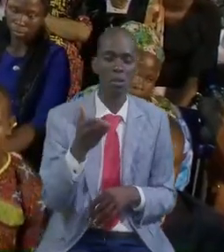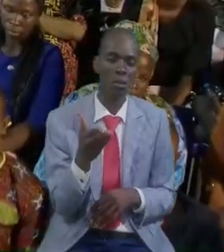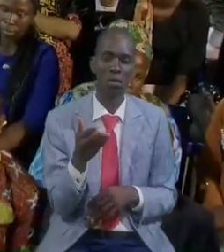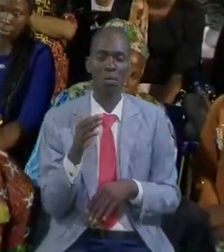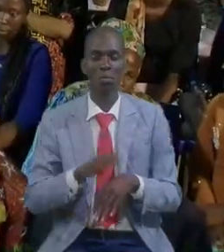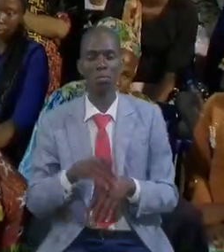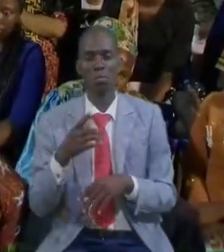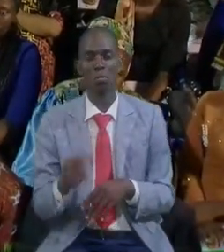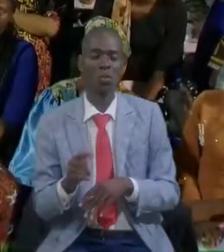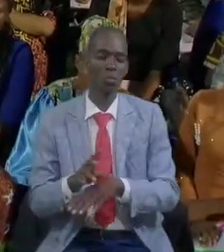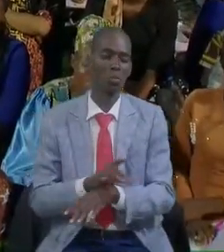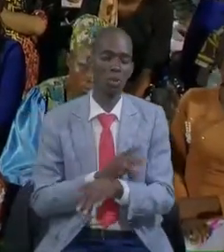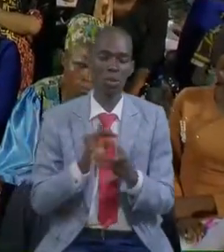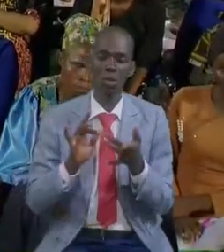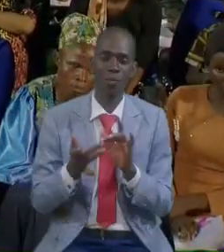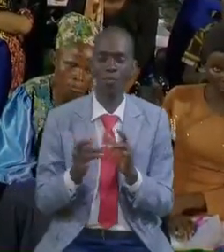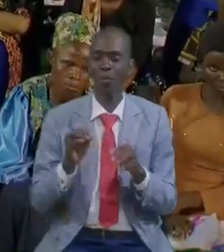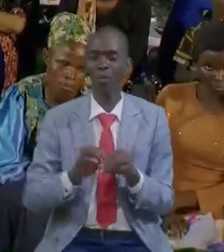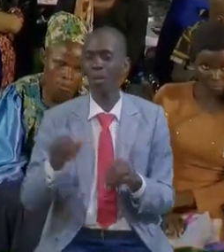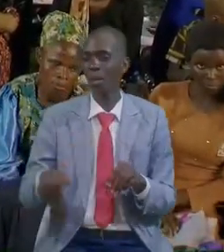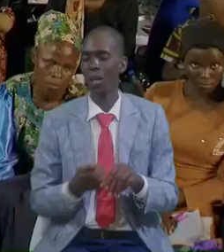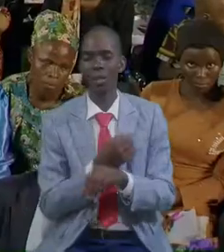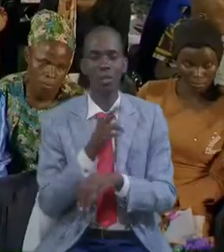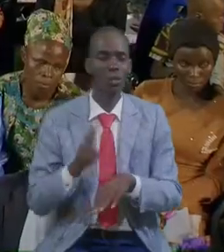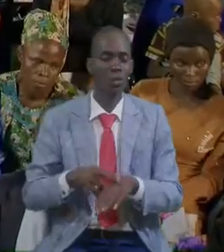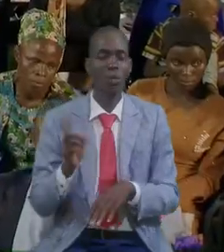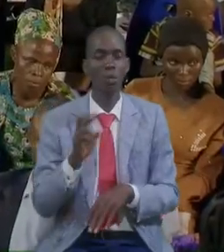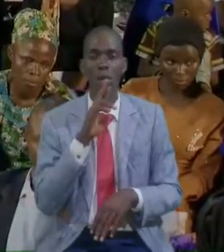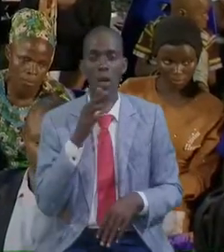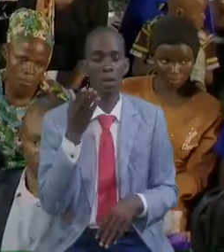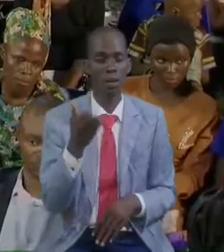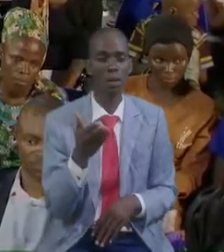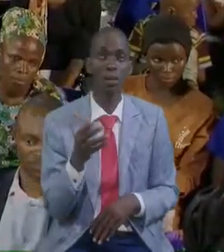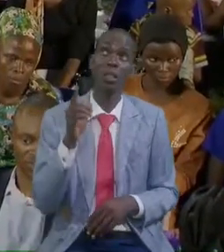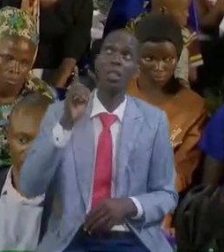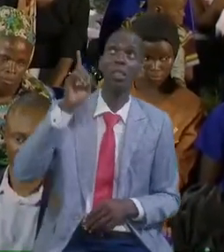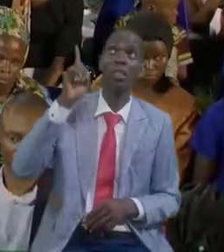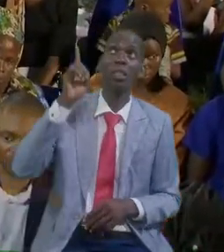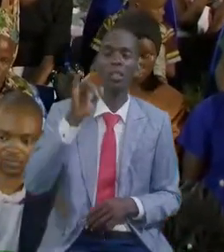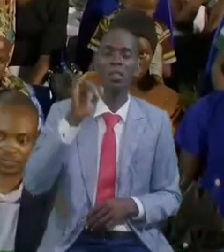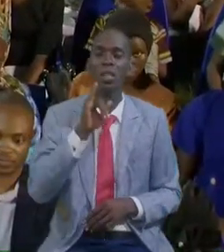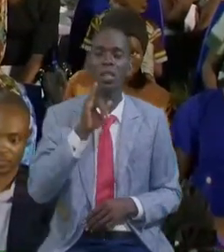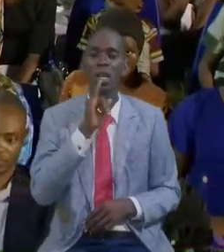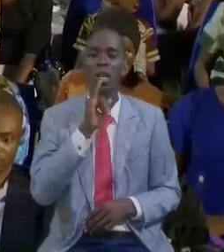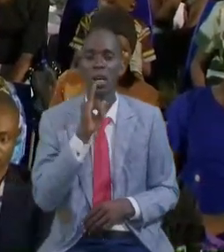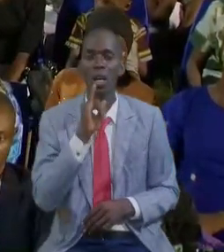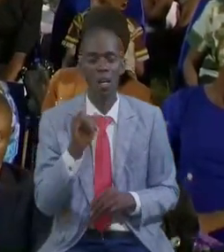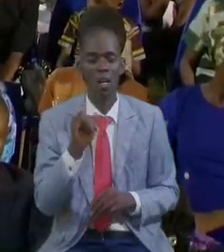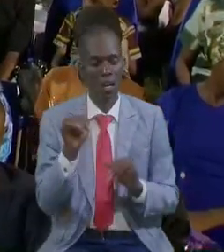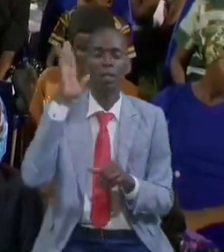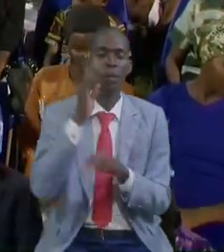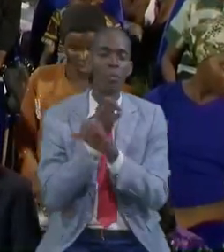over there in any nation where you are, he is able. He will save